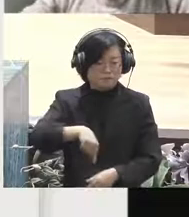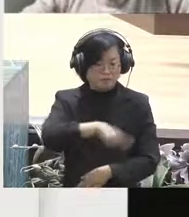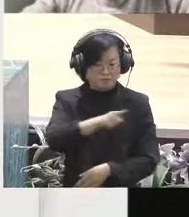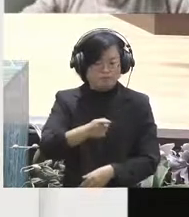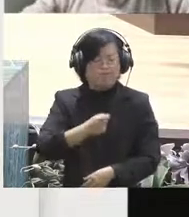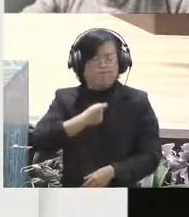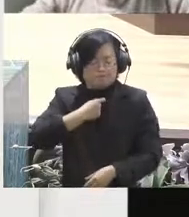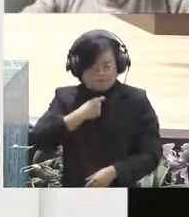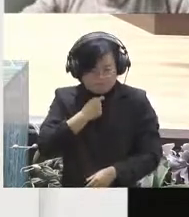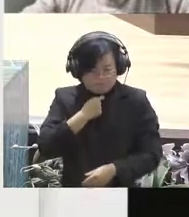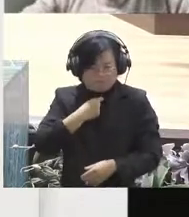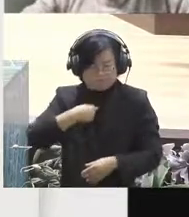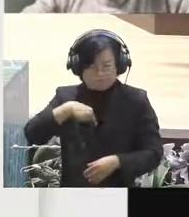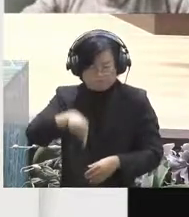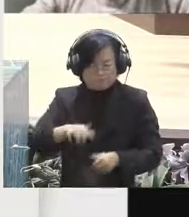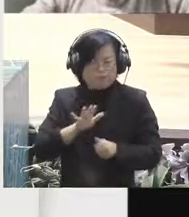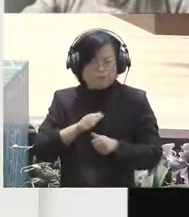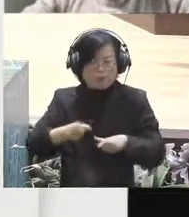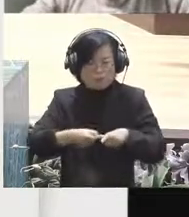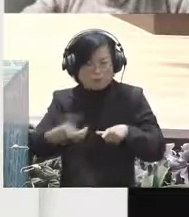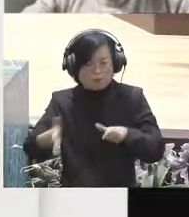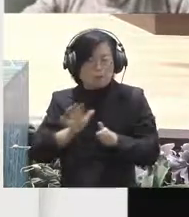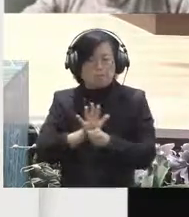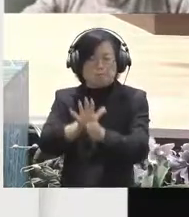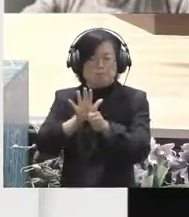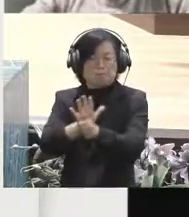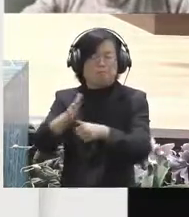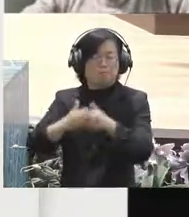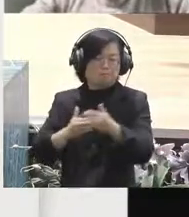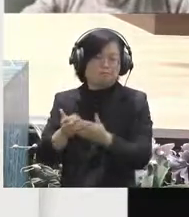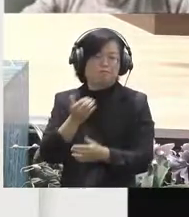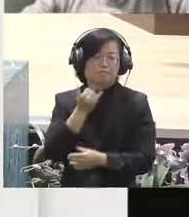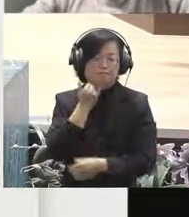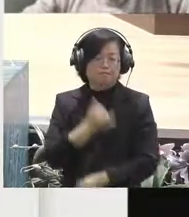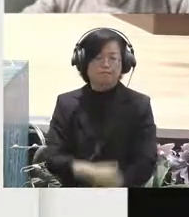and the public officers to learn more about